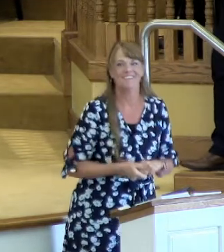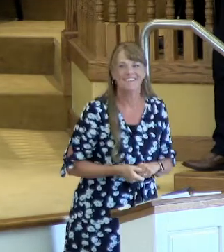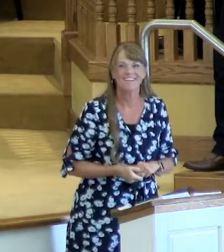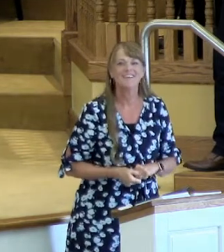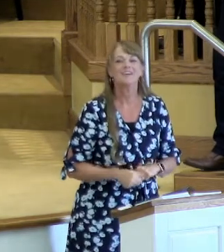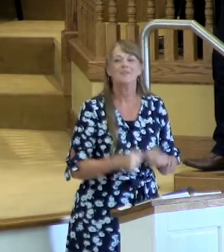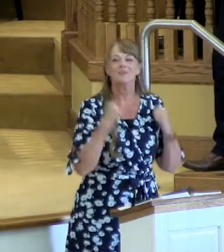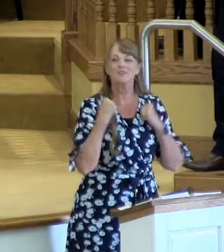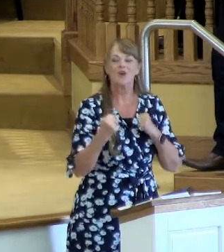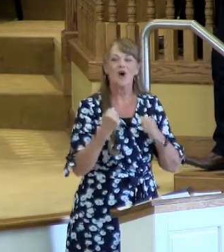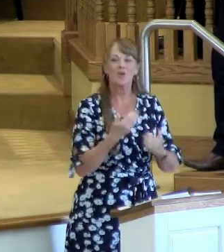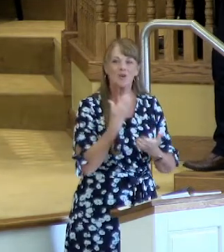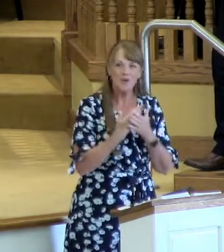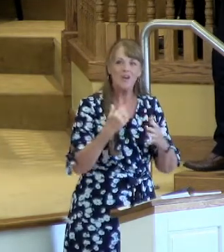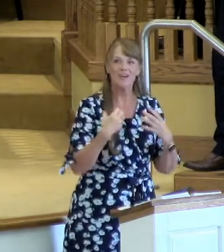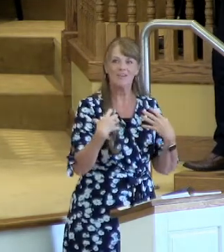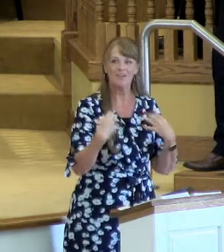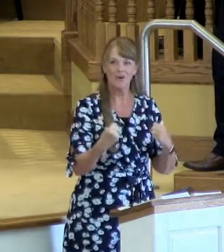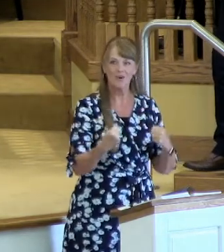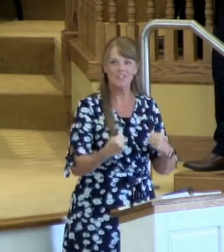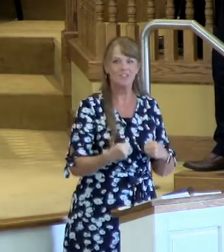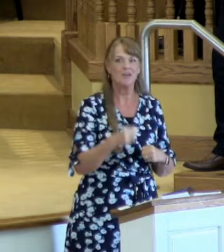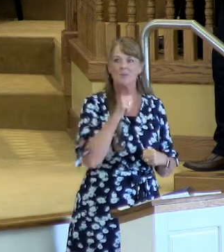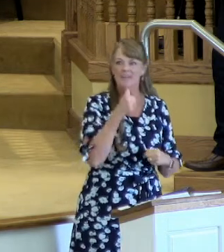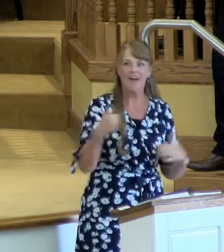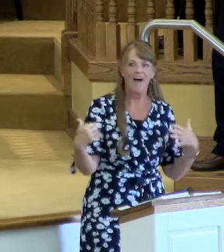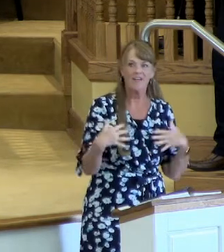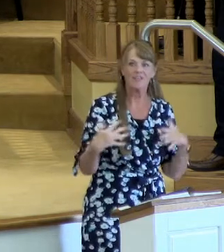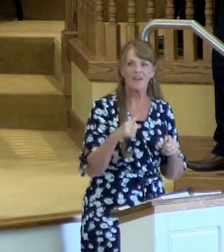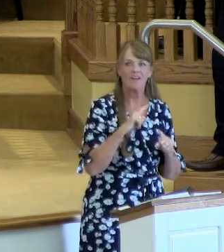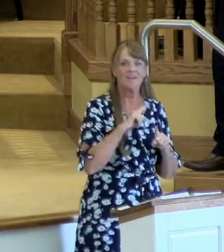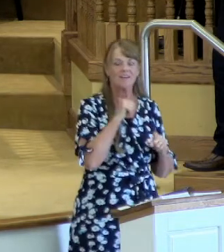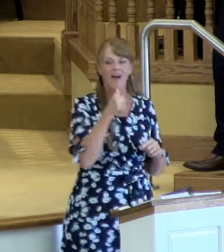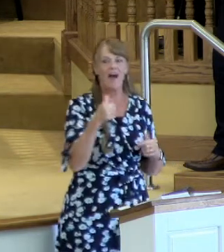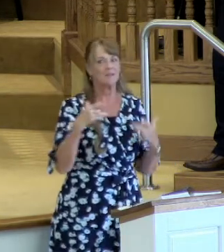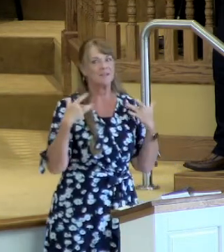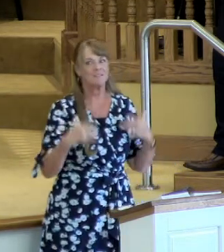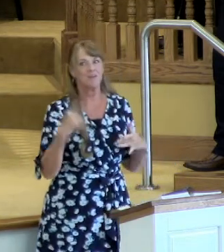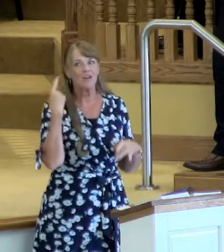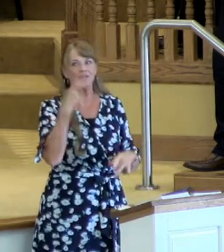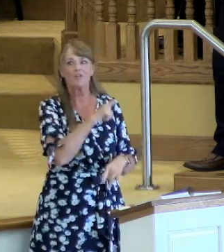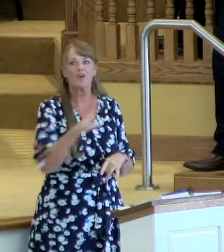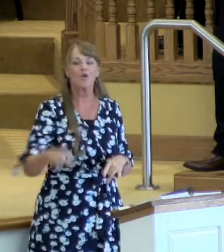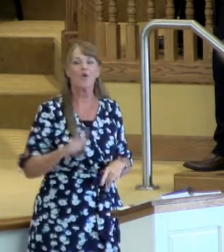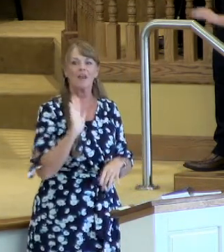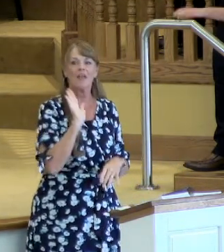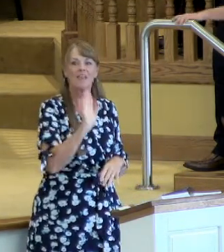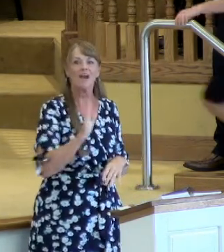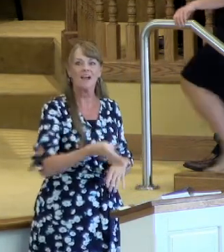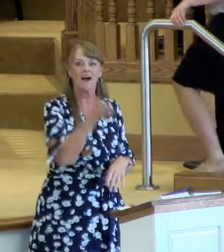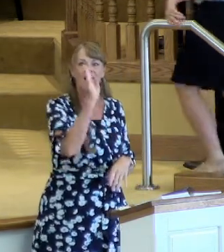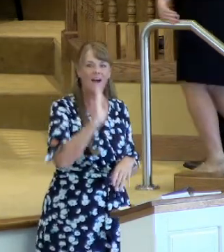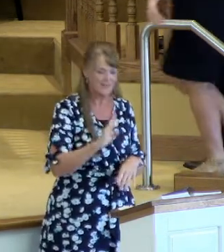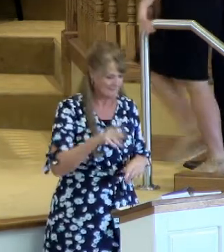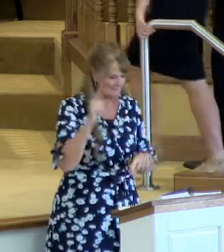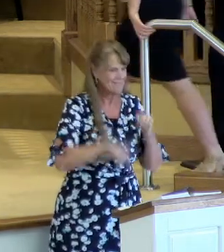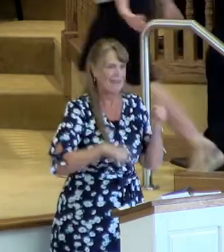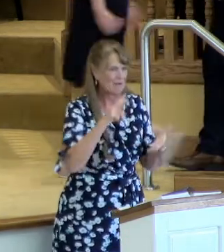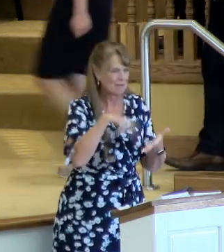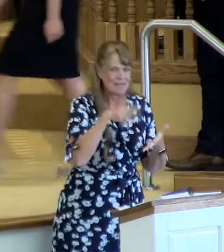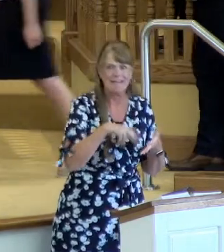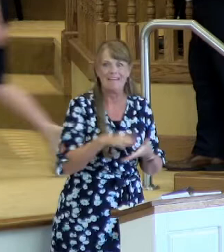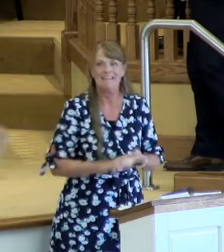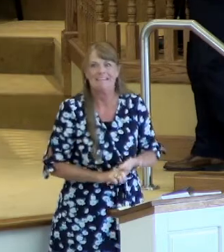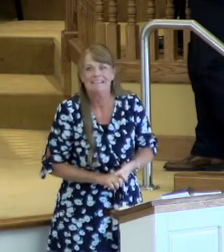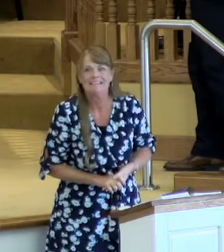and of good courage. Be not afraid, neither be dismayed, for the Lord our God is," I can't read, "for the Lord